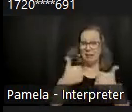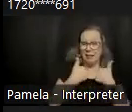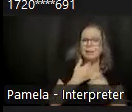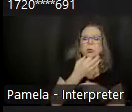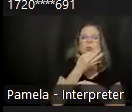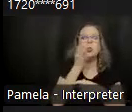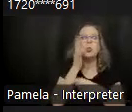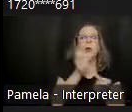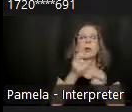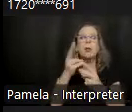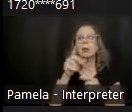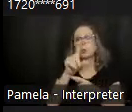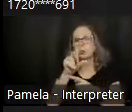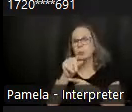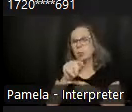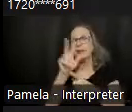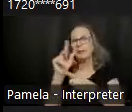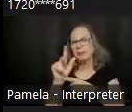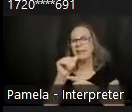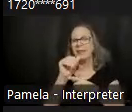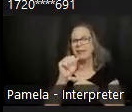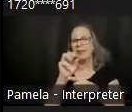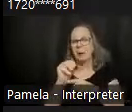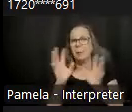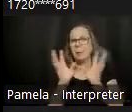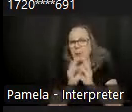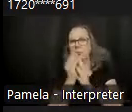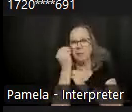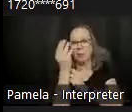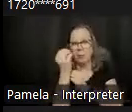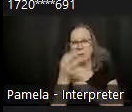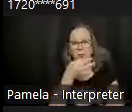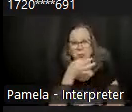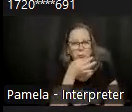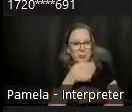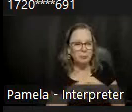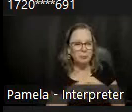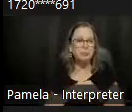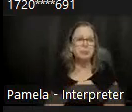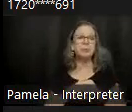have 2023 ASN Conference information.